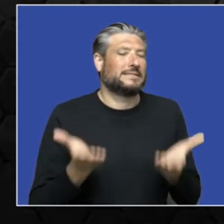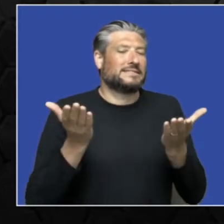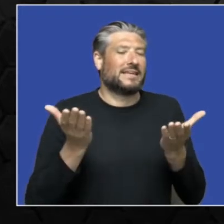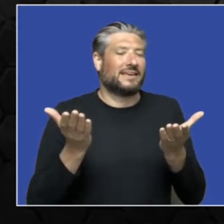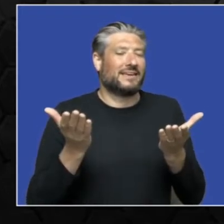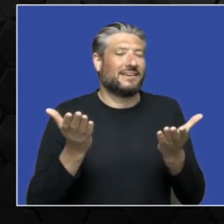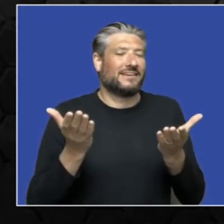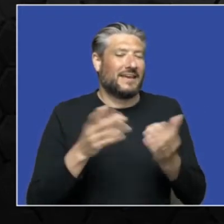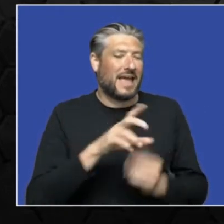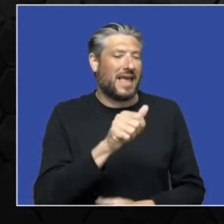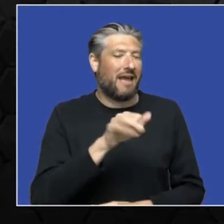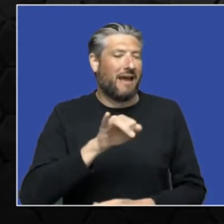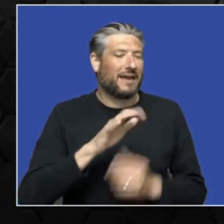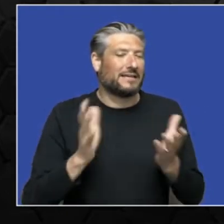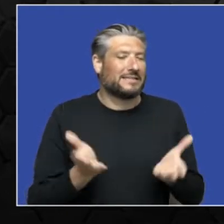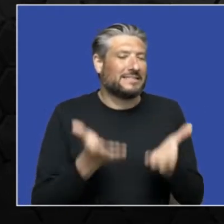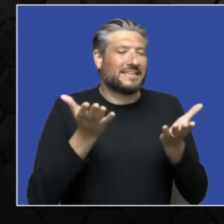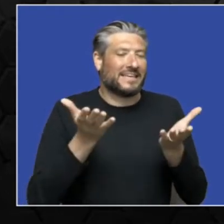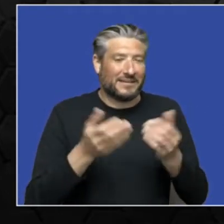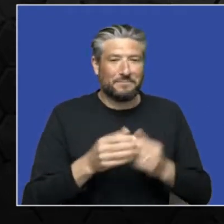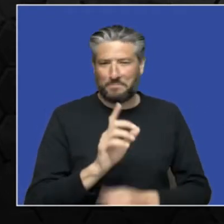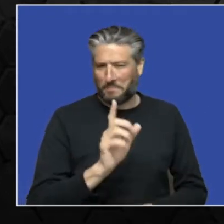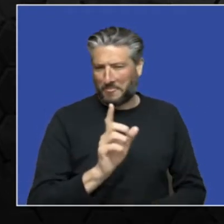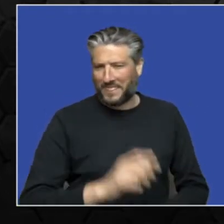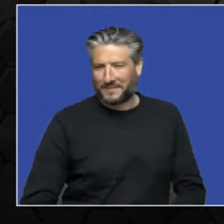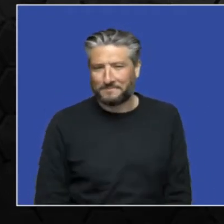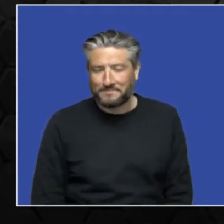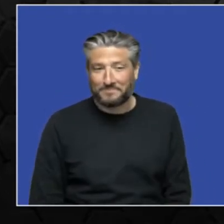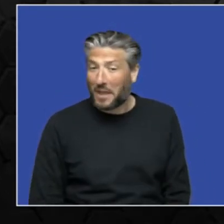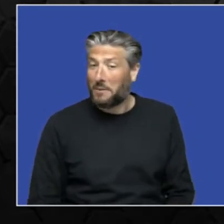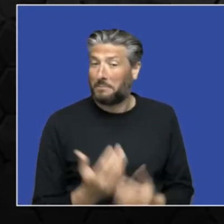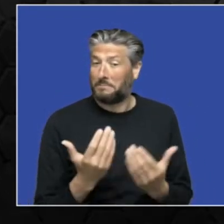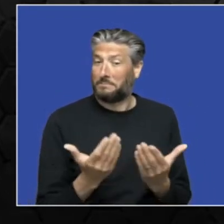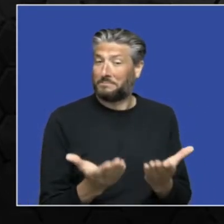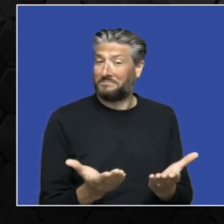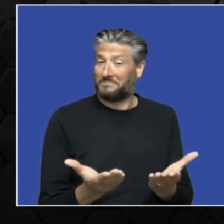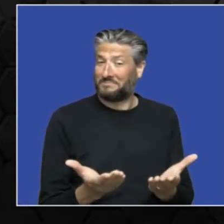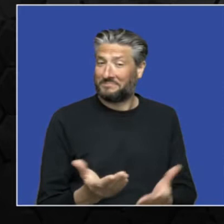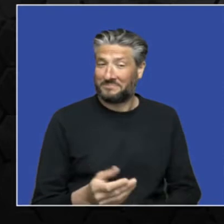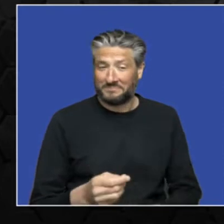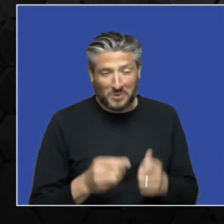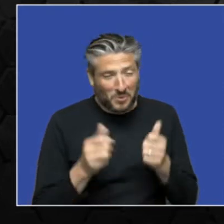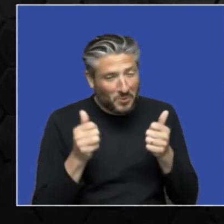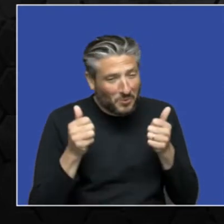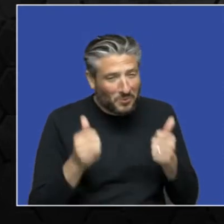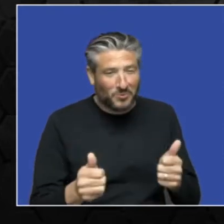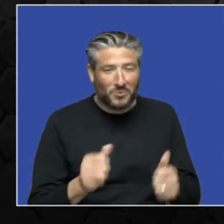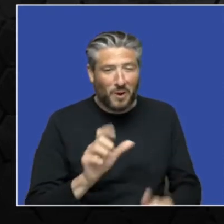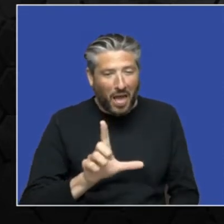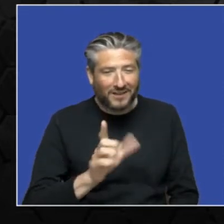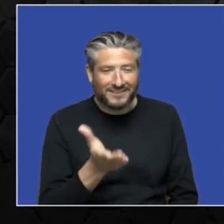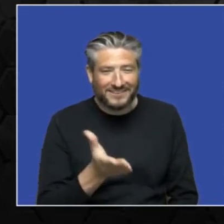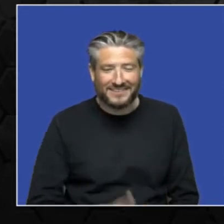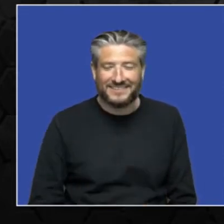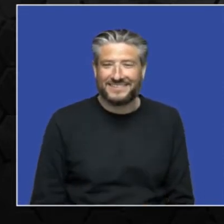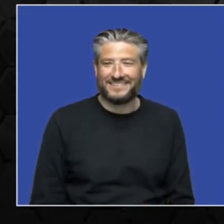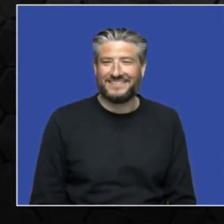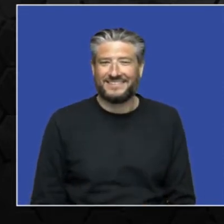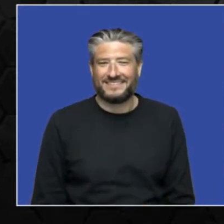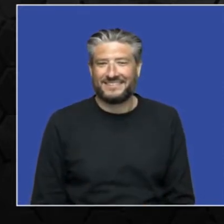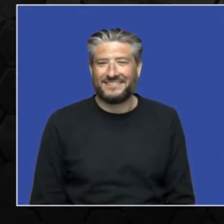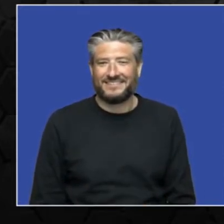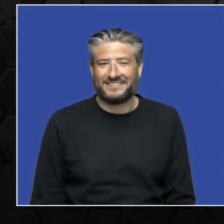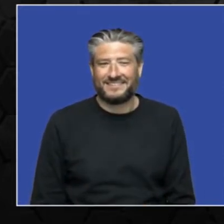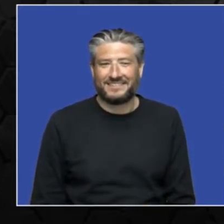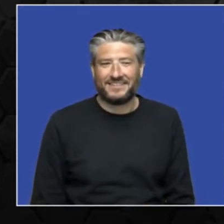And let us see what your session is about. Good luck. Thank you. So I'm gonna share my screen.